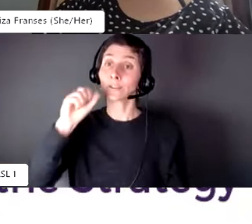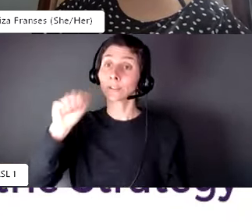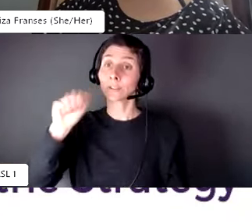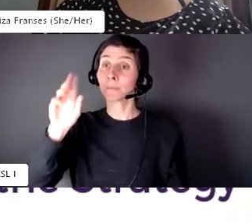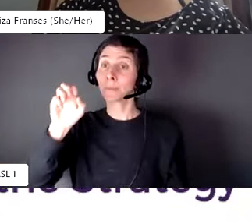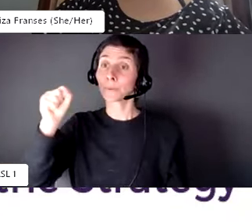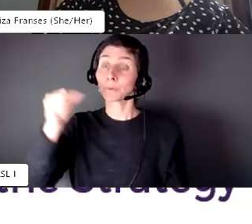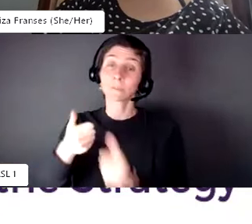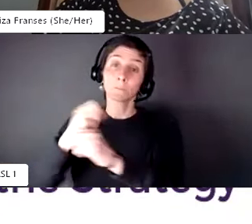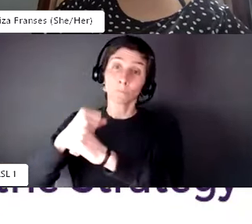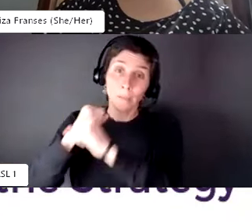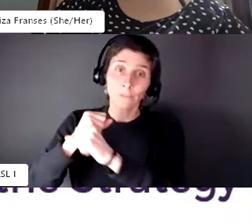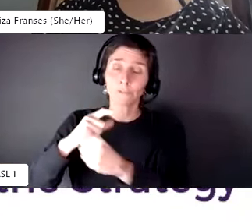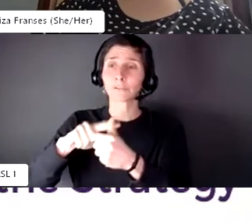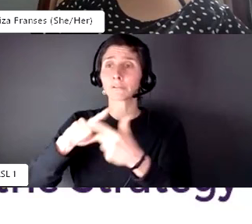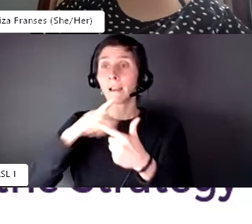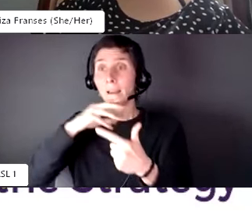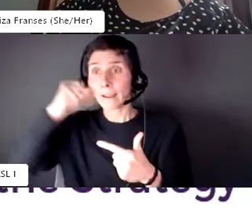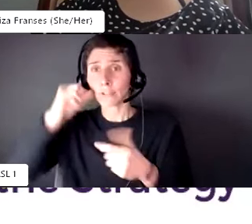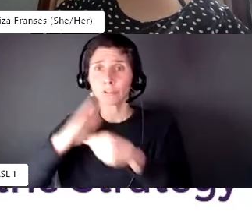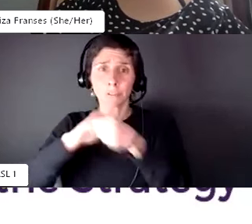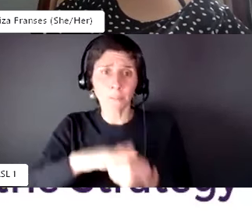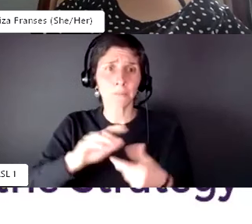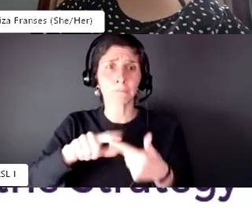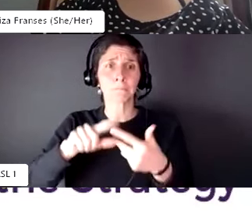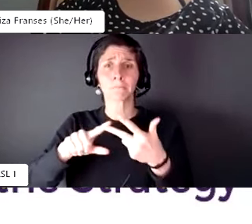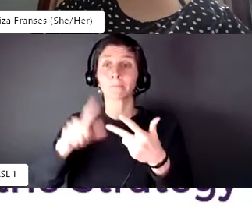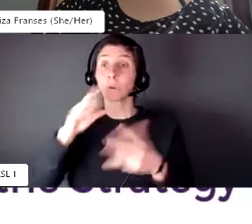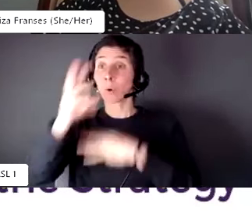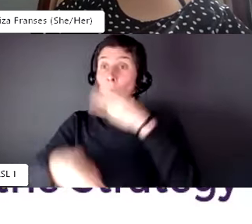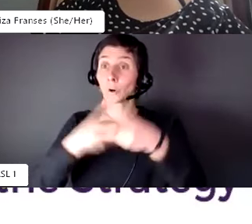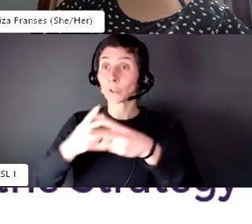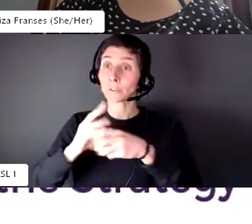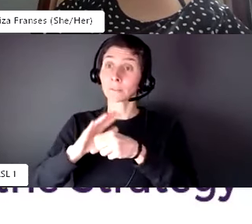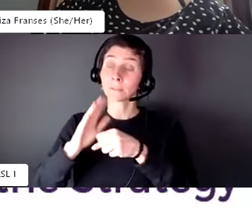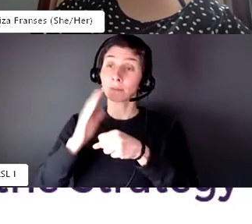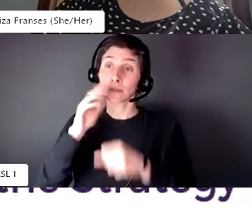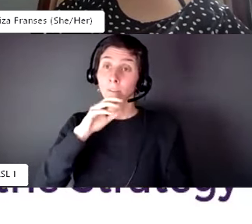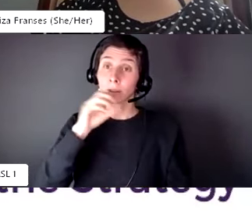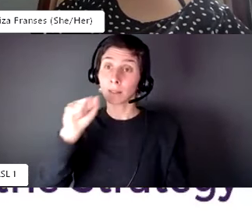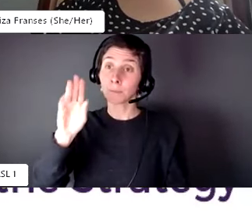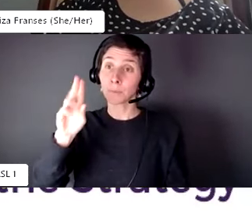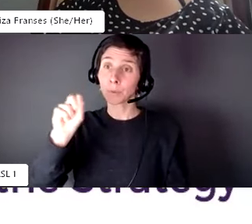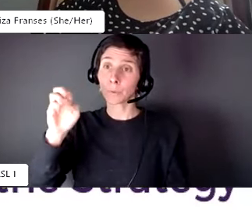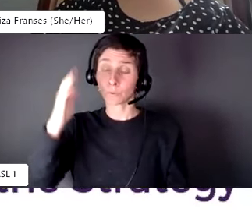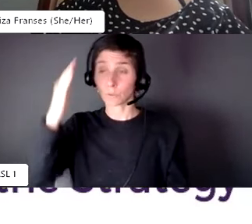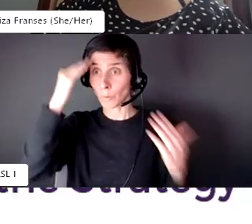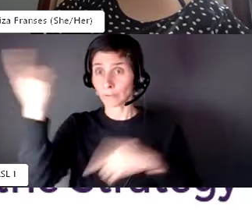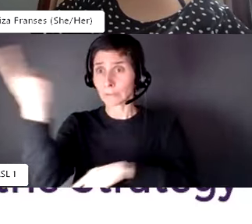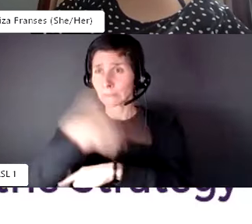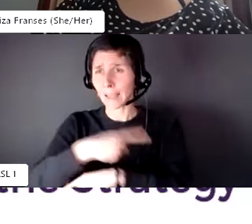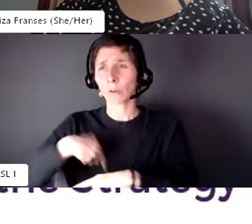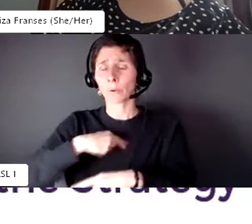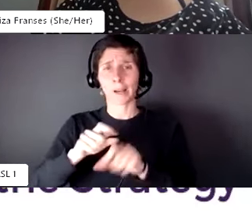rights. We'll have World Elder Abuse Awareness Day coming up in June. And we are on social media, all platforms,